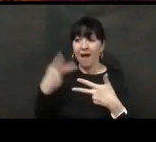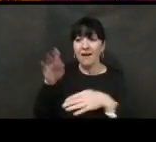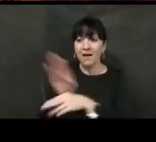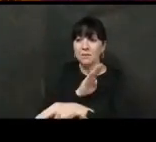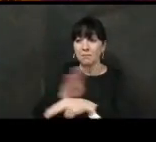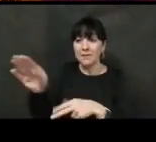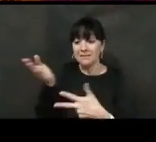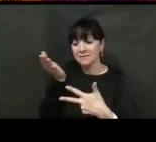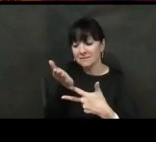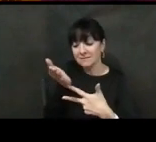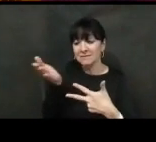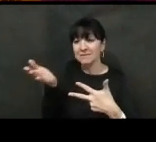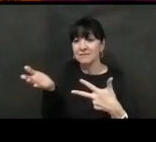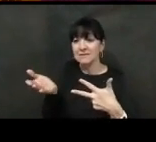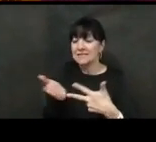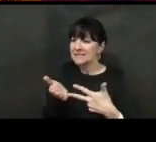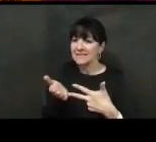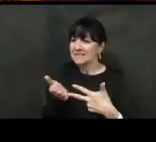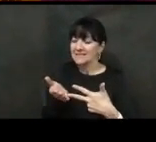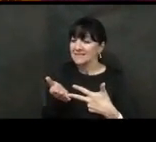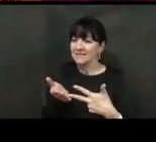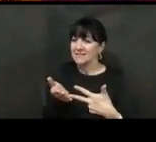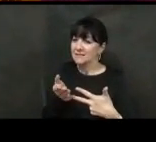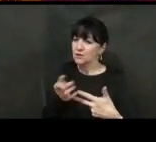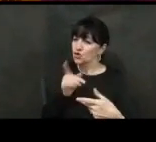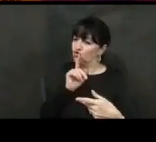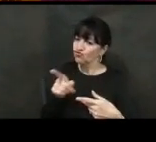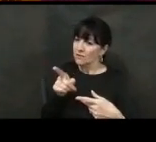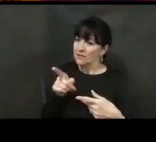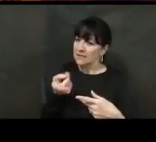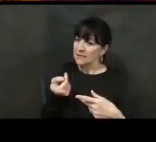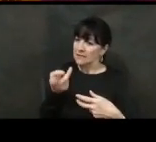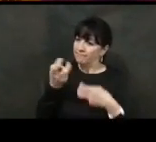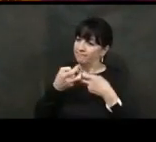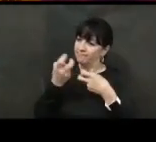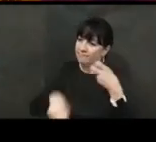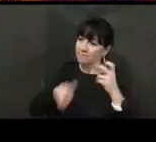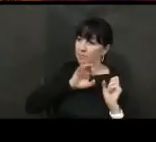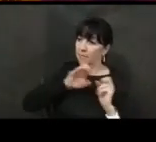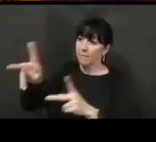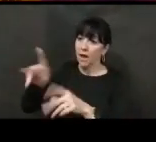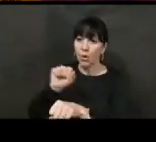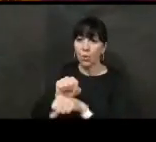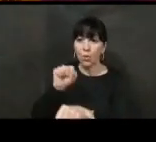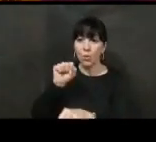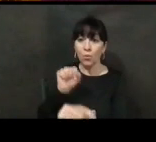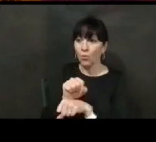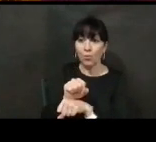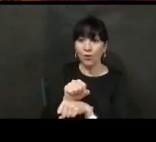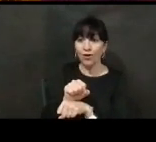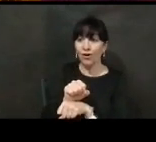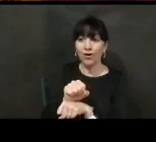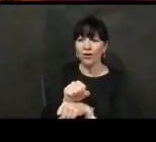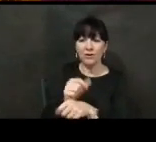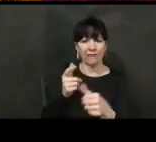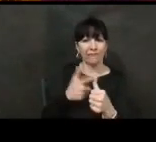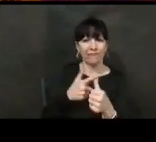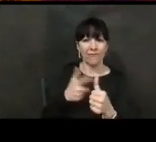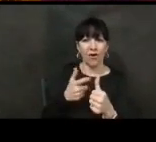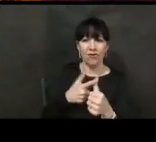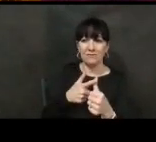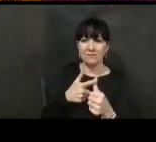to be really difficult for those workers to come back to work in any capacity if they don't have childcare options. And